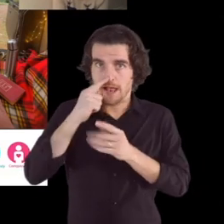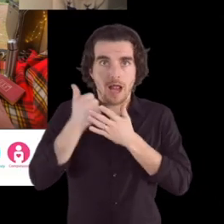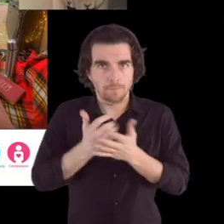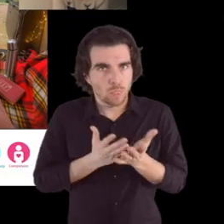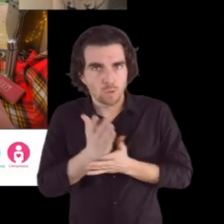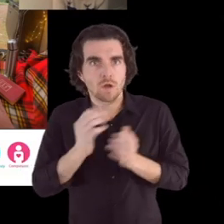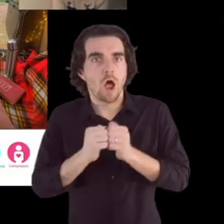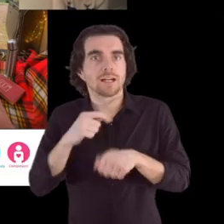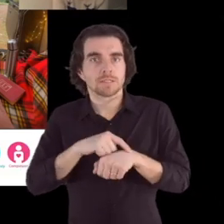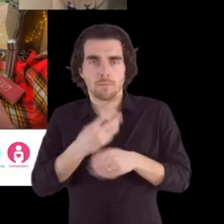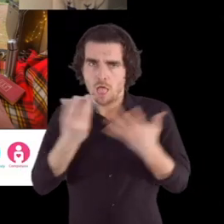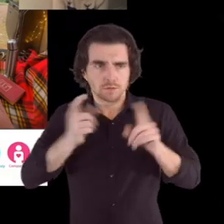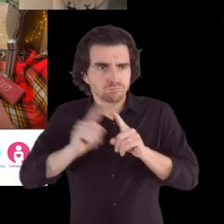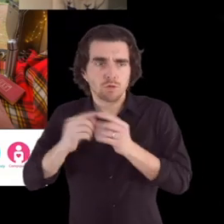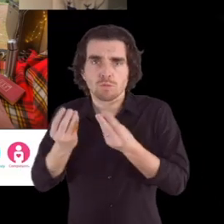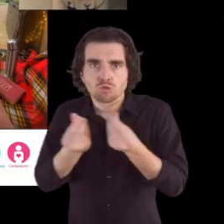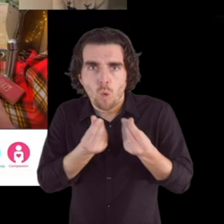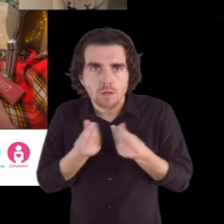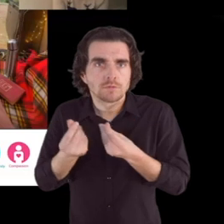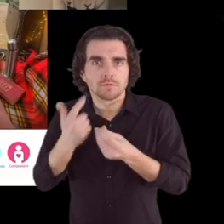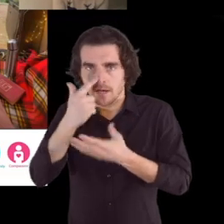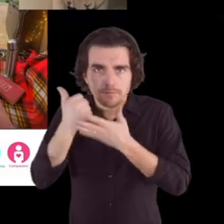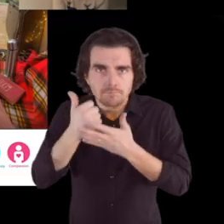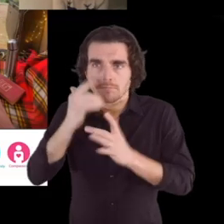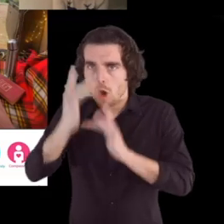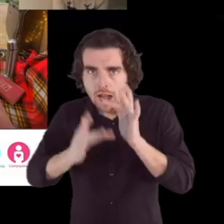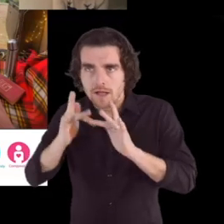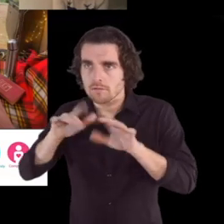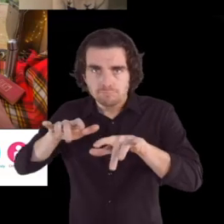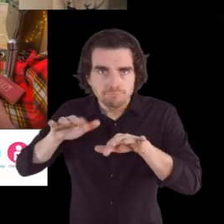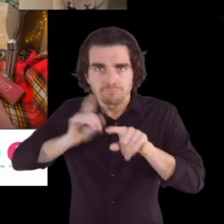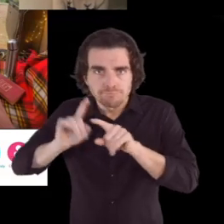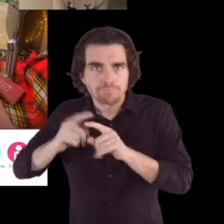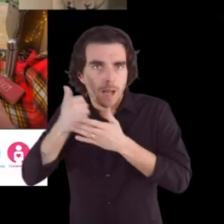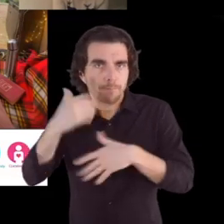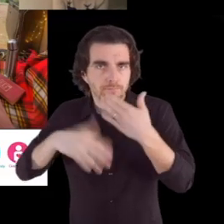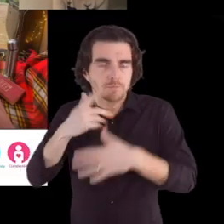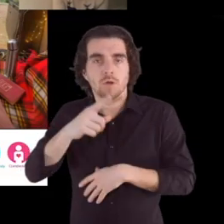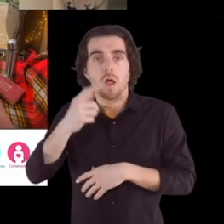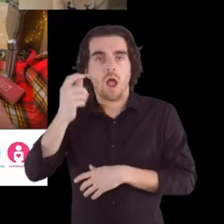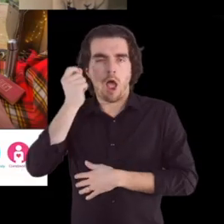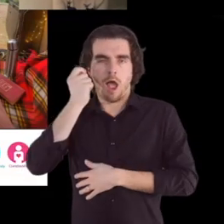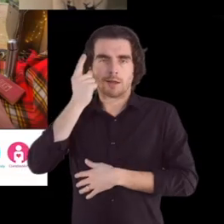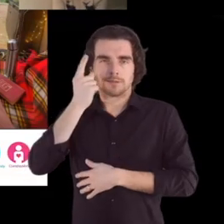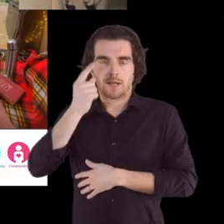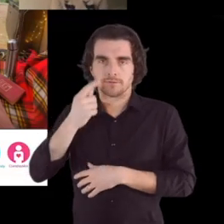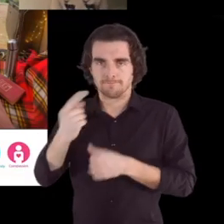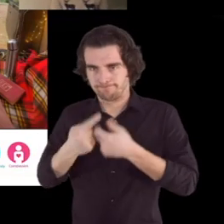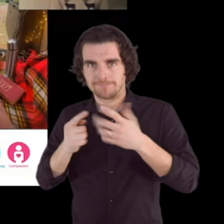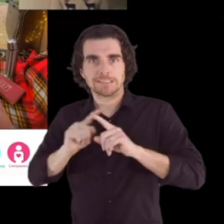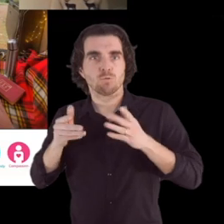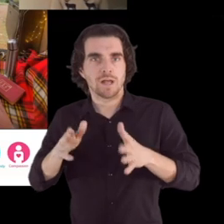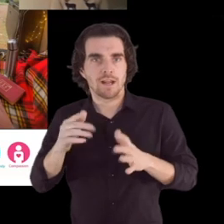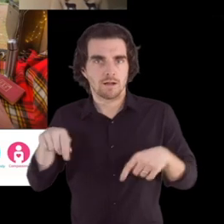through this difficult time, there's lots of resources out there and there's lots of things you can link in with. And understanding and tolerating the